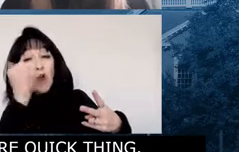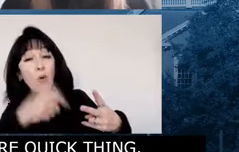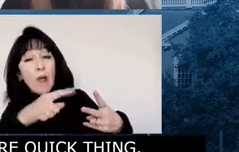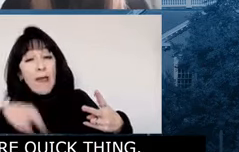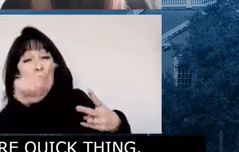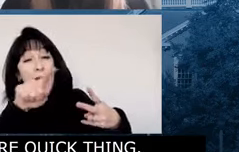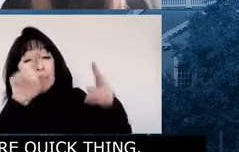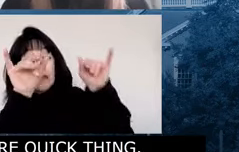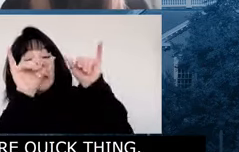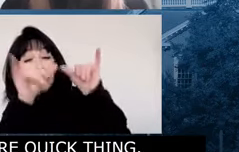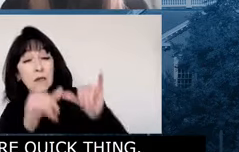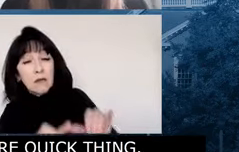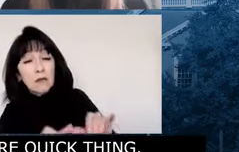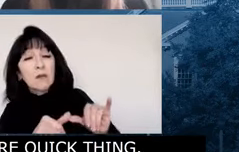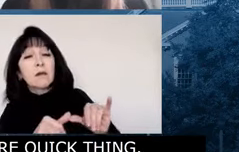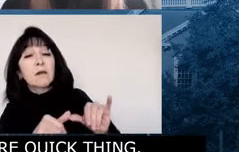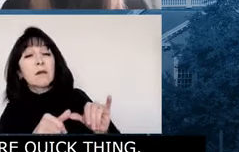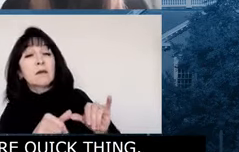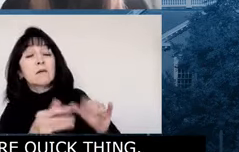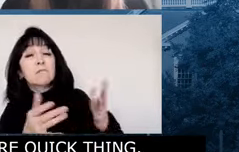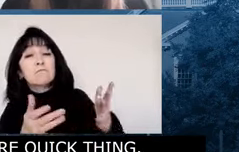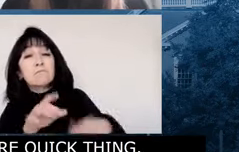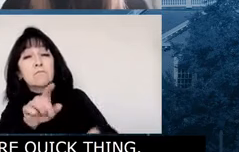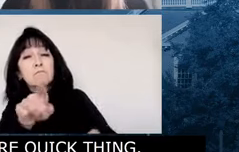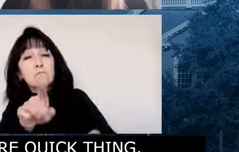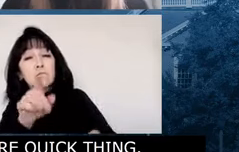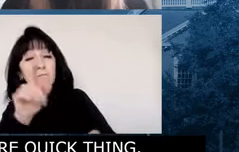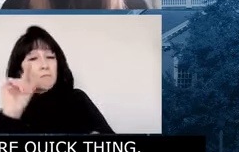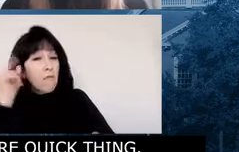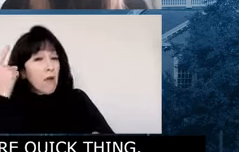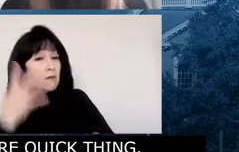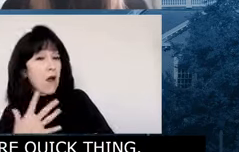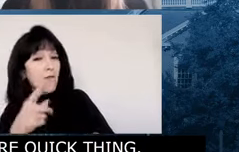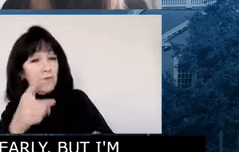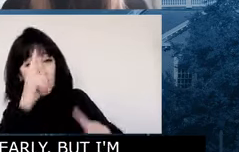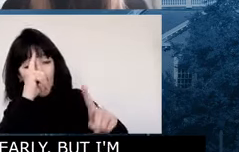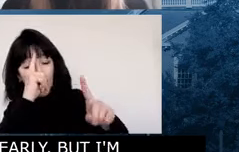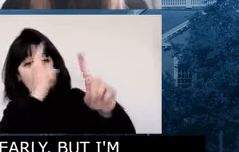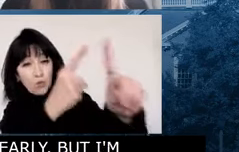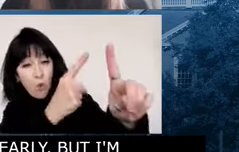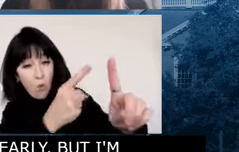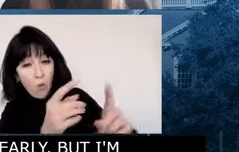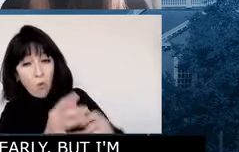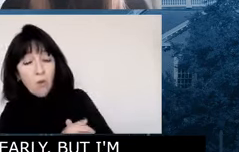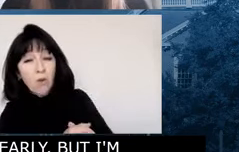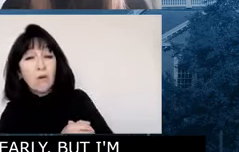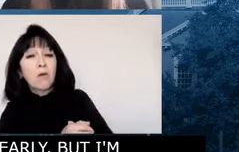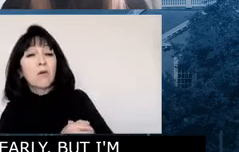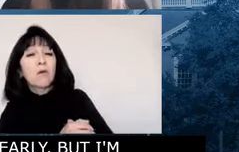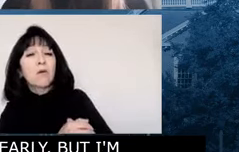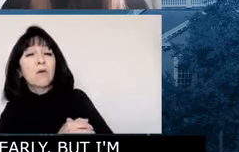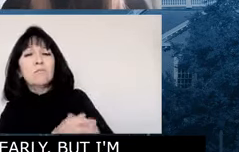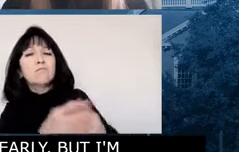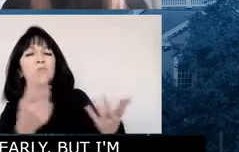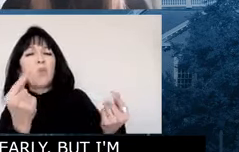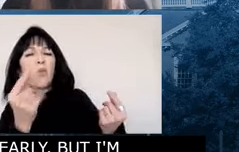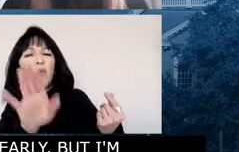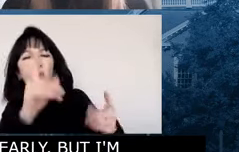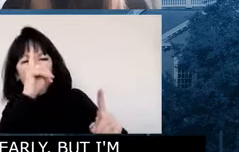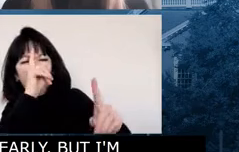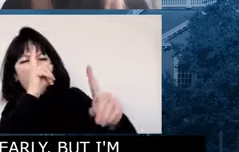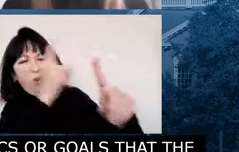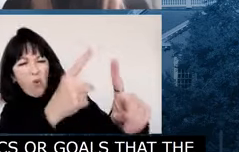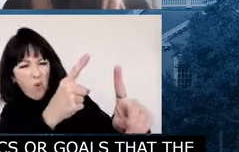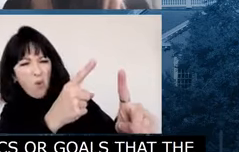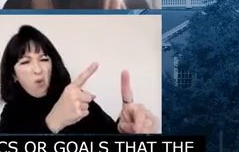goals that the governor is looking to meet before he would consider repealing the latest public mask order. Yeah, I